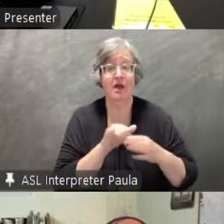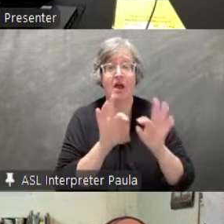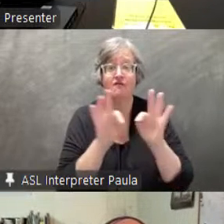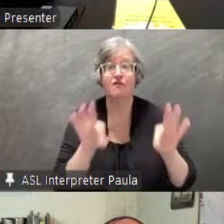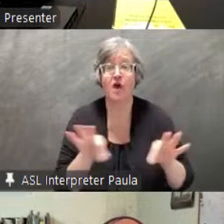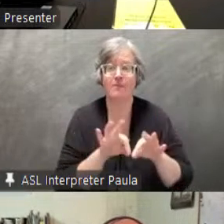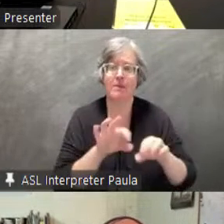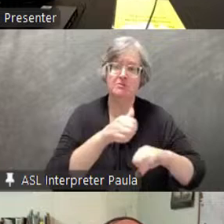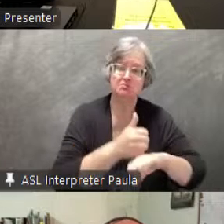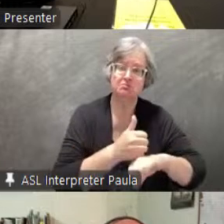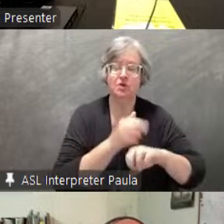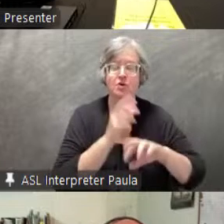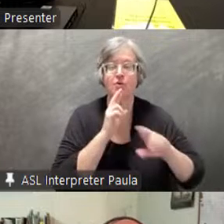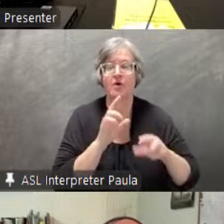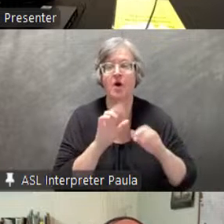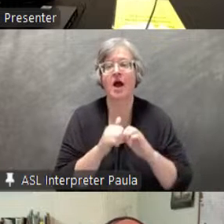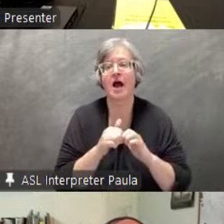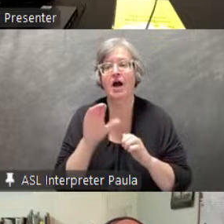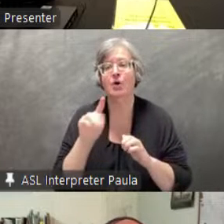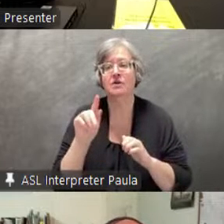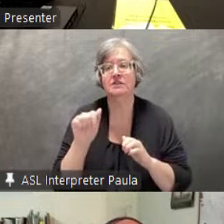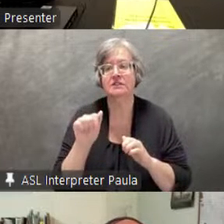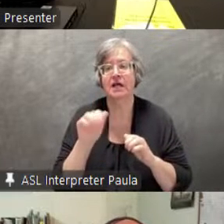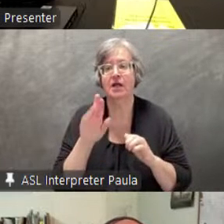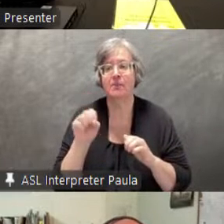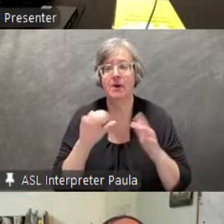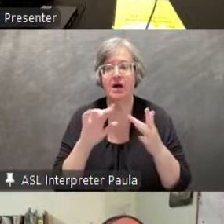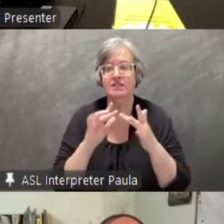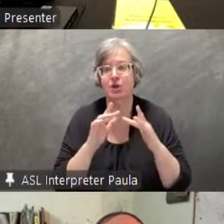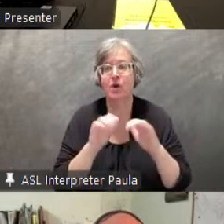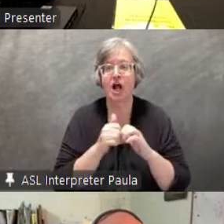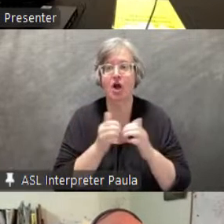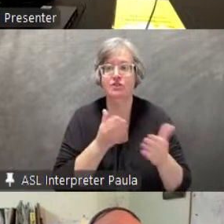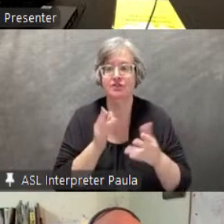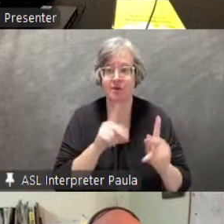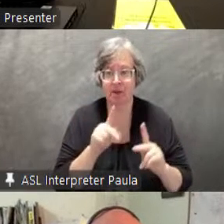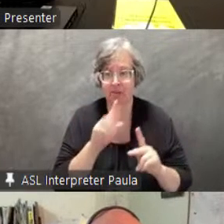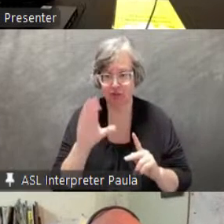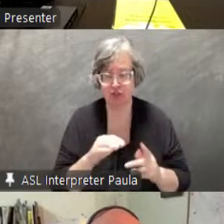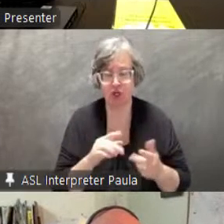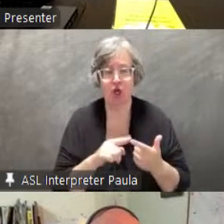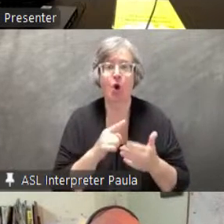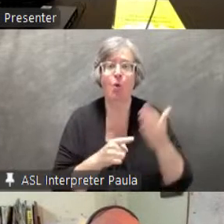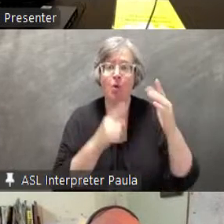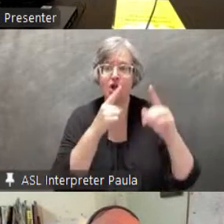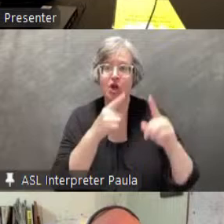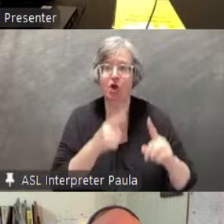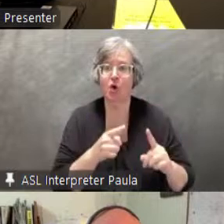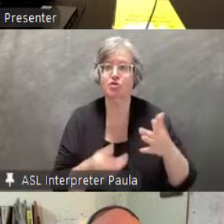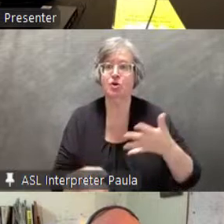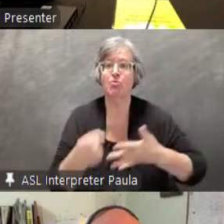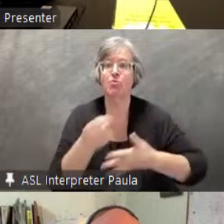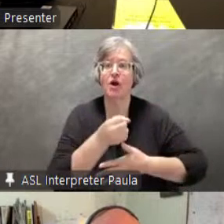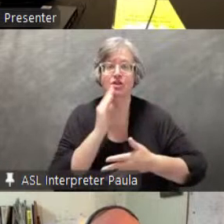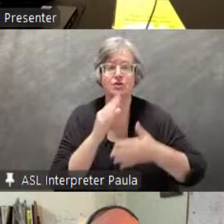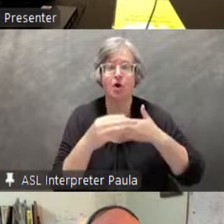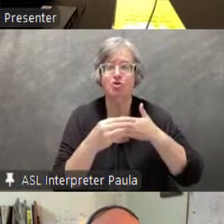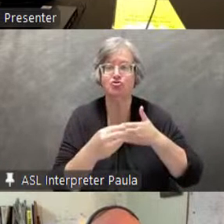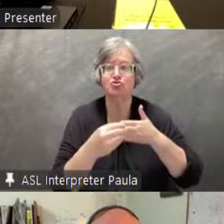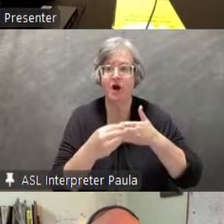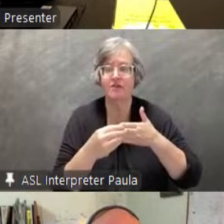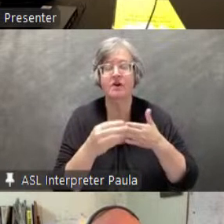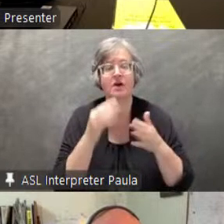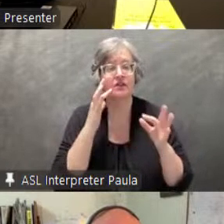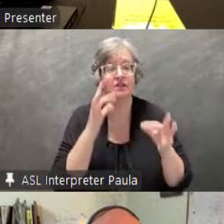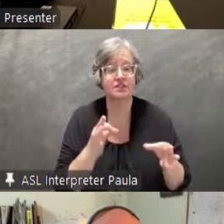CTA bus network serve people of Chicago? What goals and priorities should drive CTA's decision about where and how often